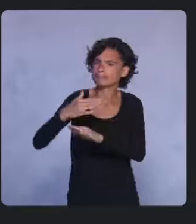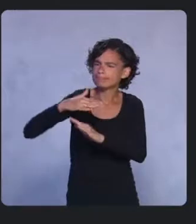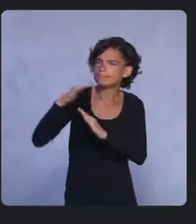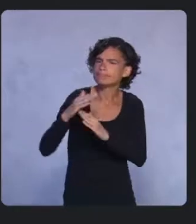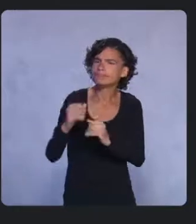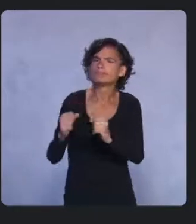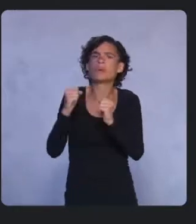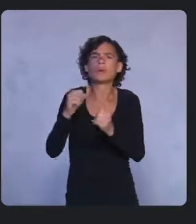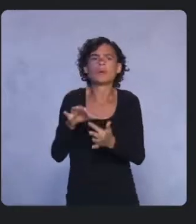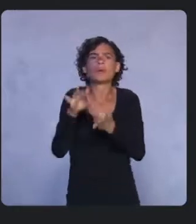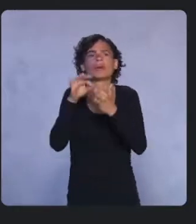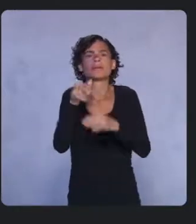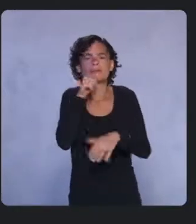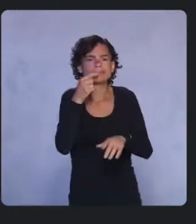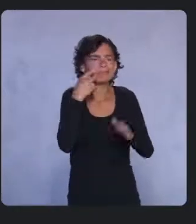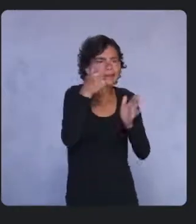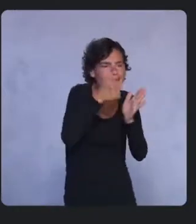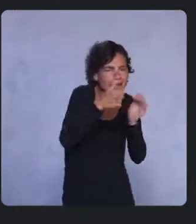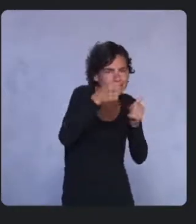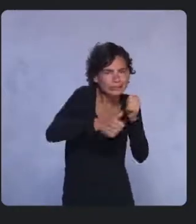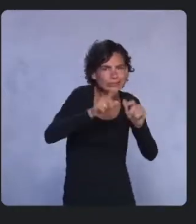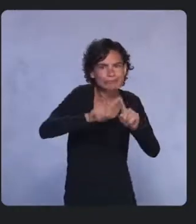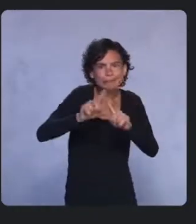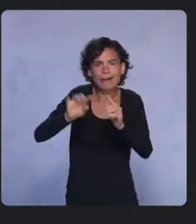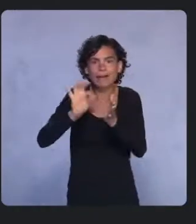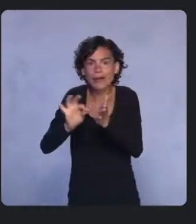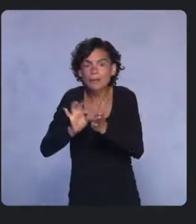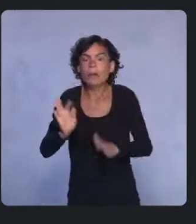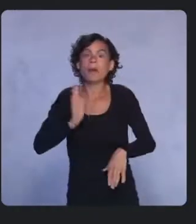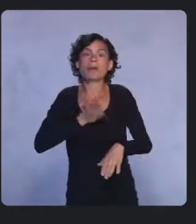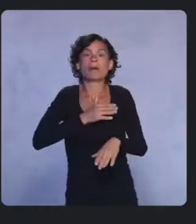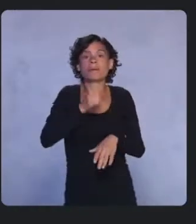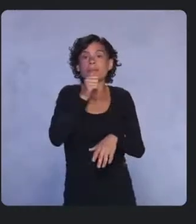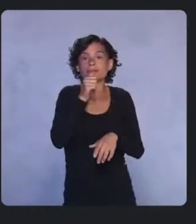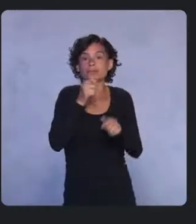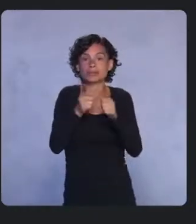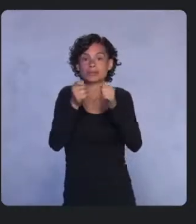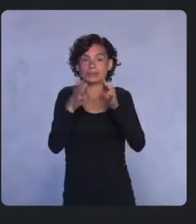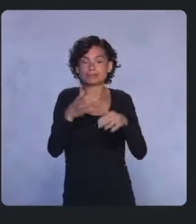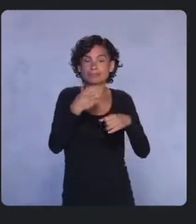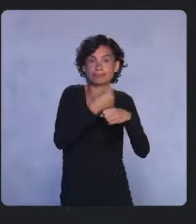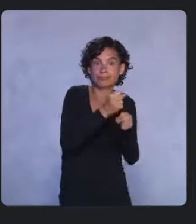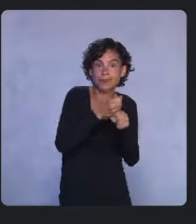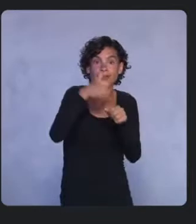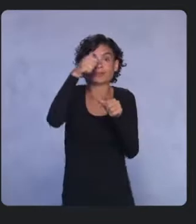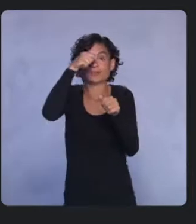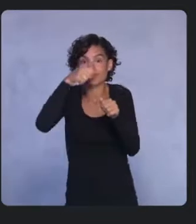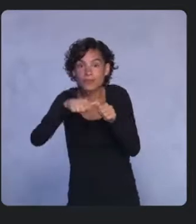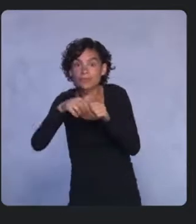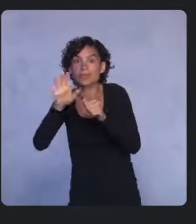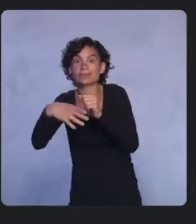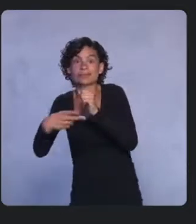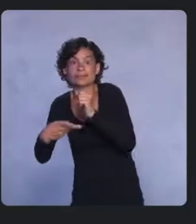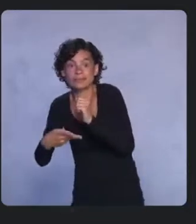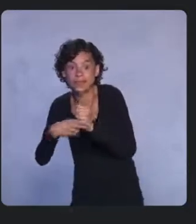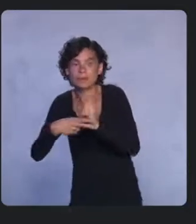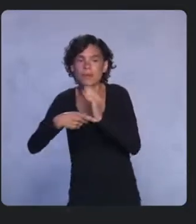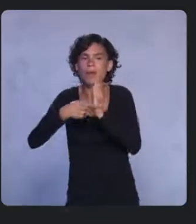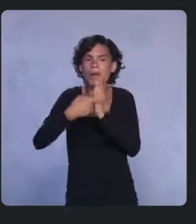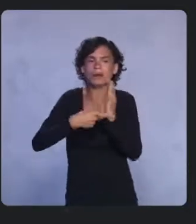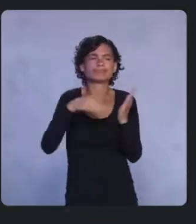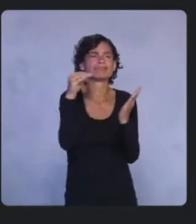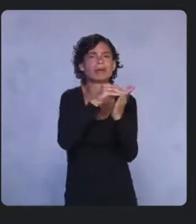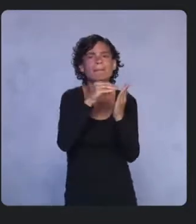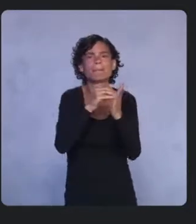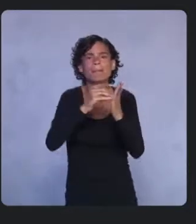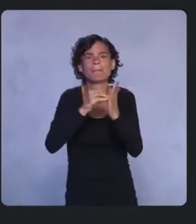account. Our password manager creates, remembers, saves, and autofills passwords for you.